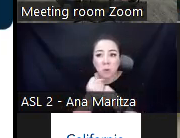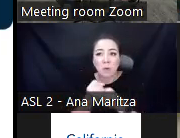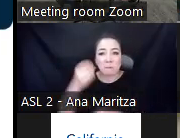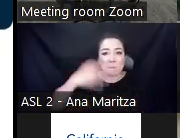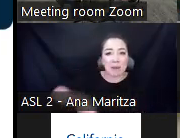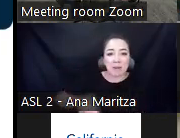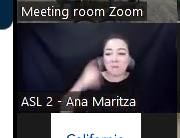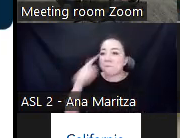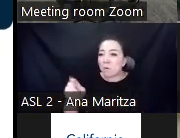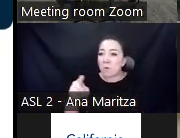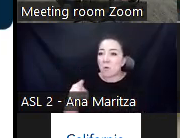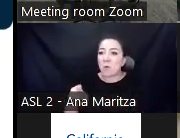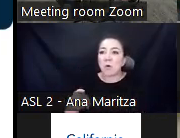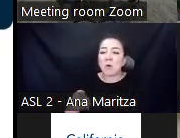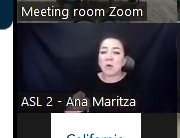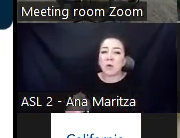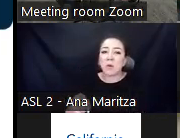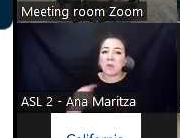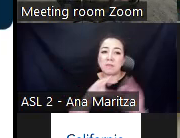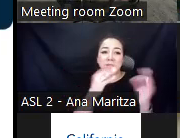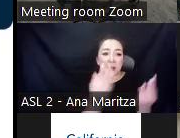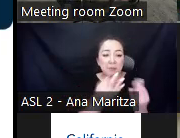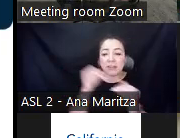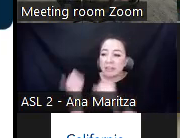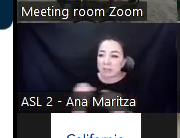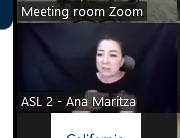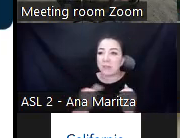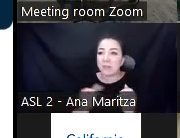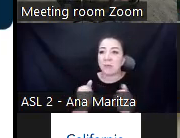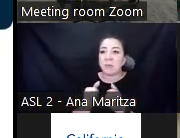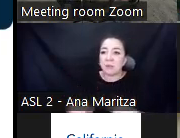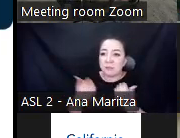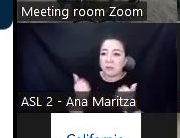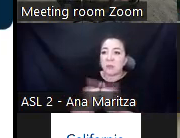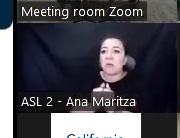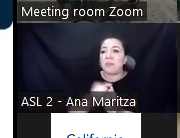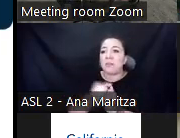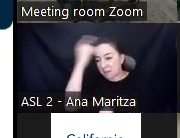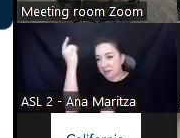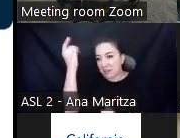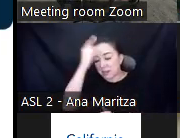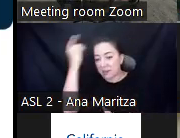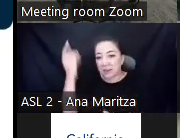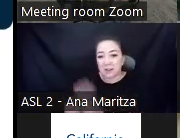benefit for families and individuals living with dementia?